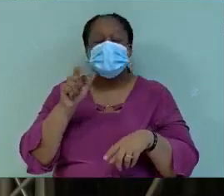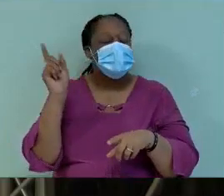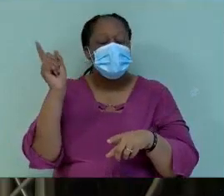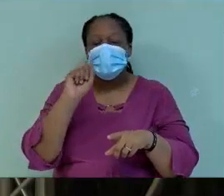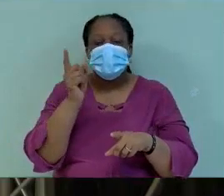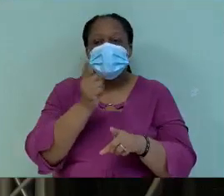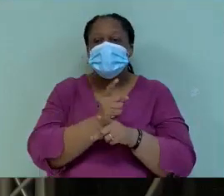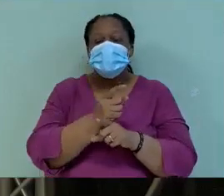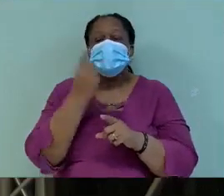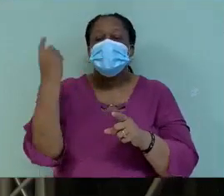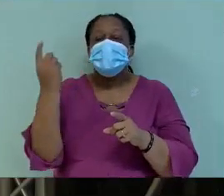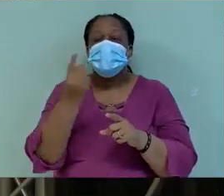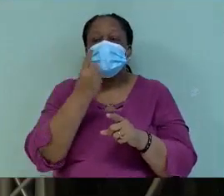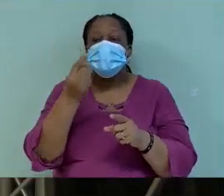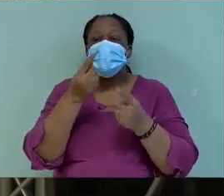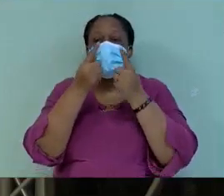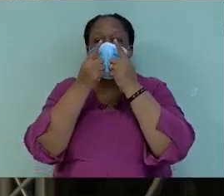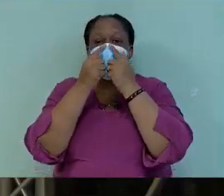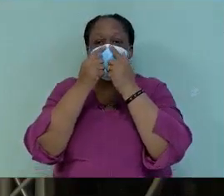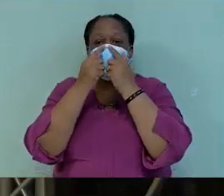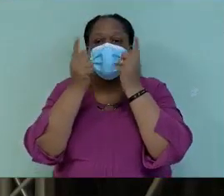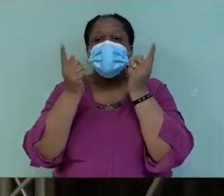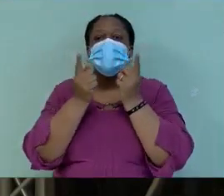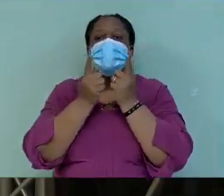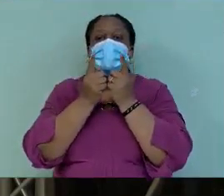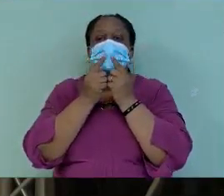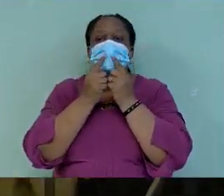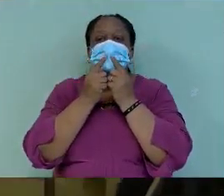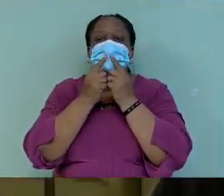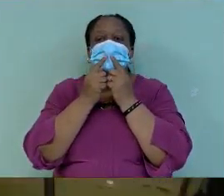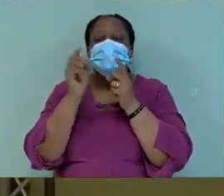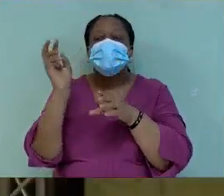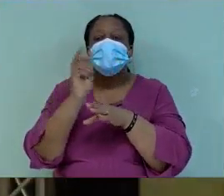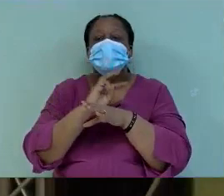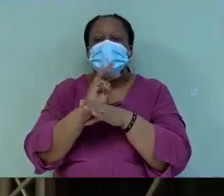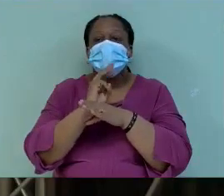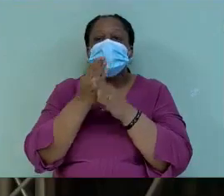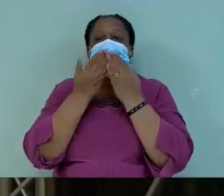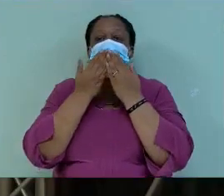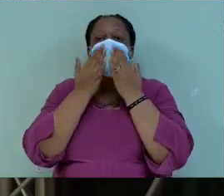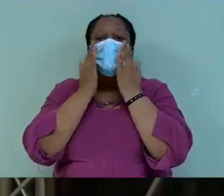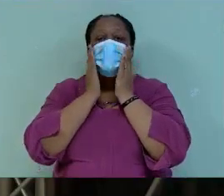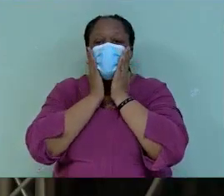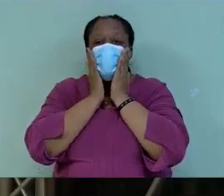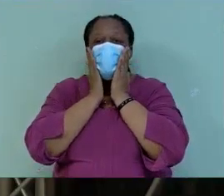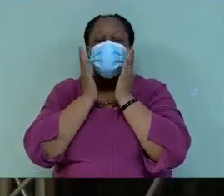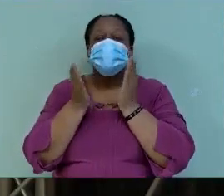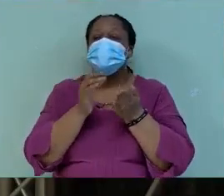mask must cover your nose and your mouth.